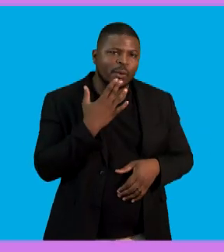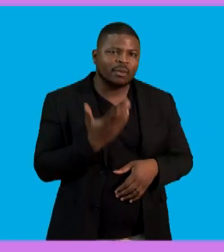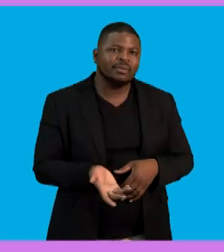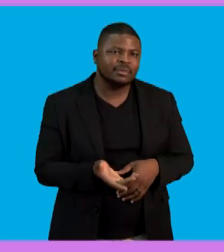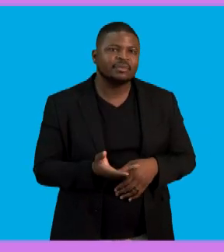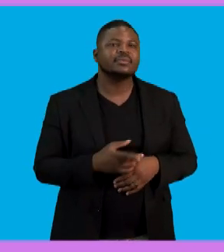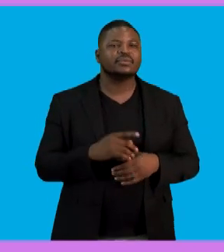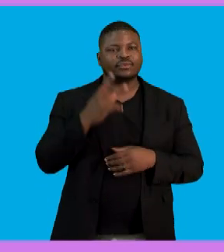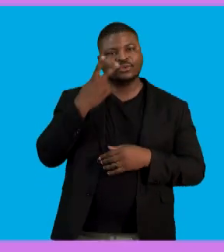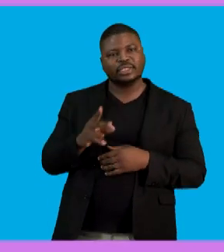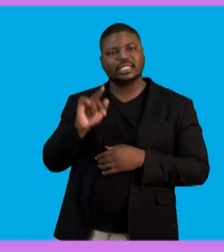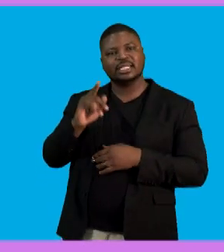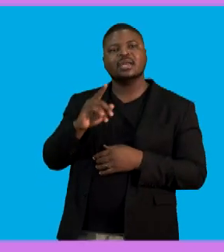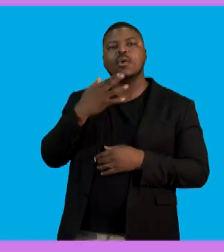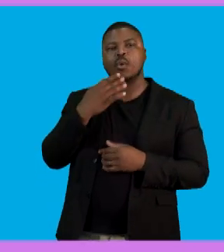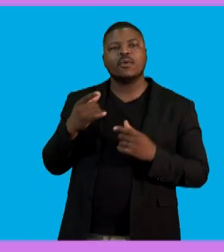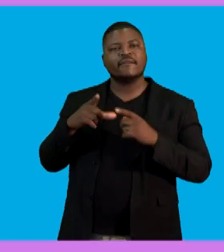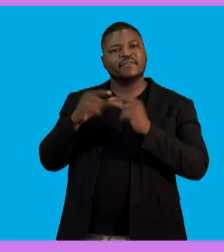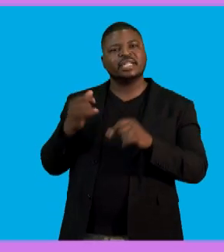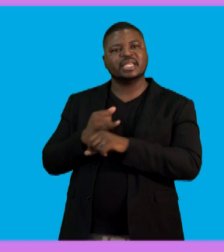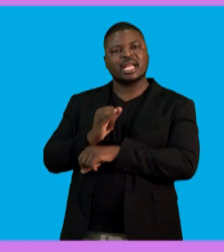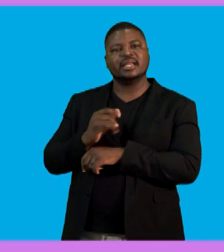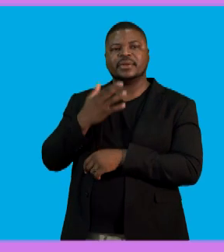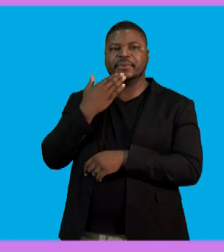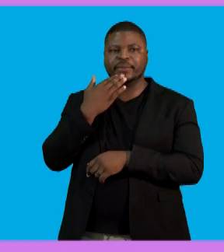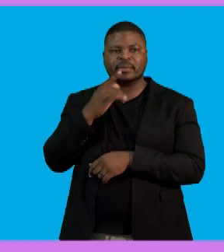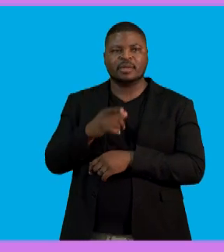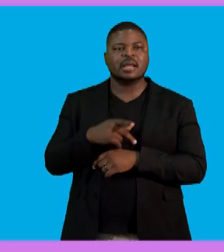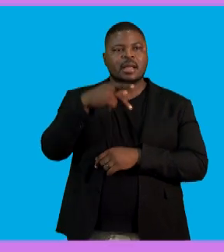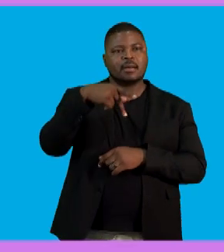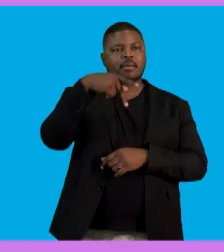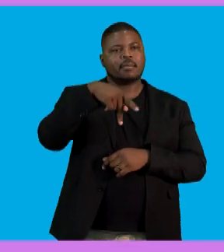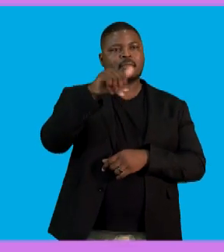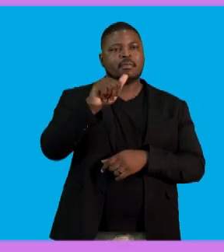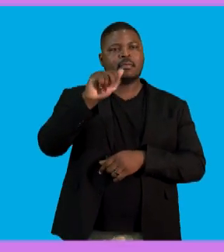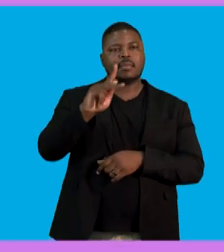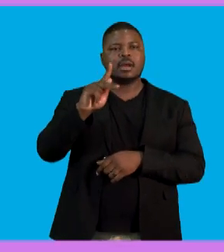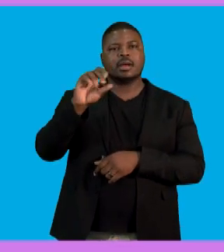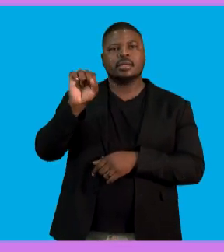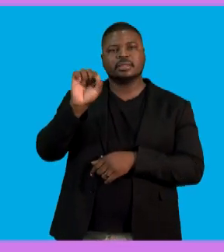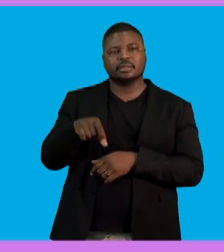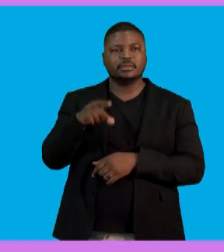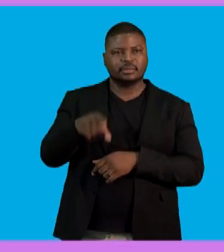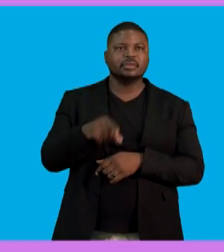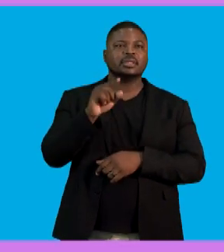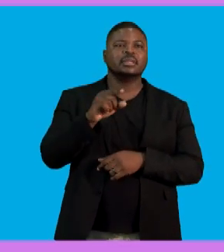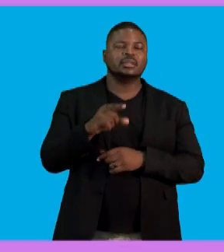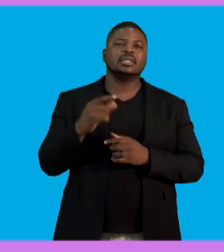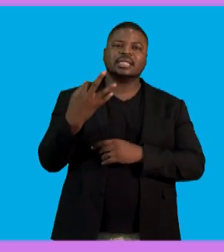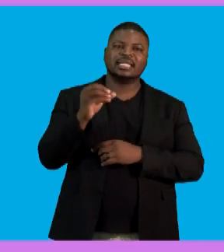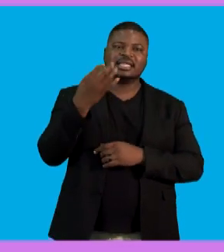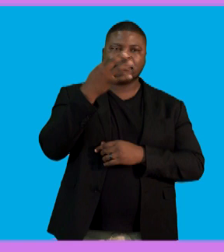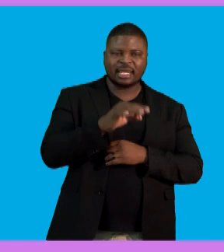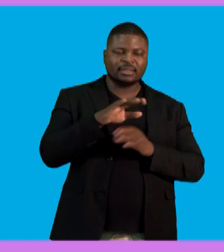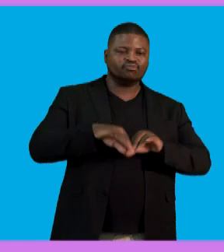check? We'll check the one that finished earlier than the rest. So the one that finished earlier is actually Pax, because it only took her 30 minutes